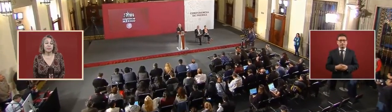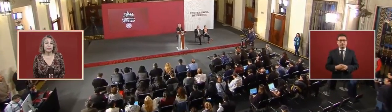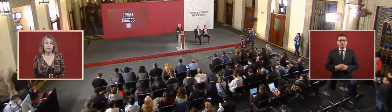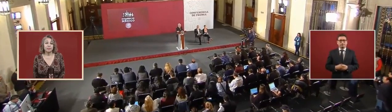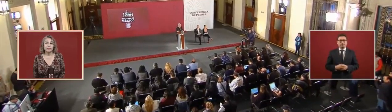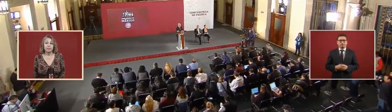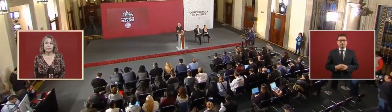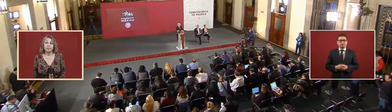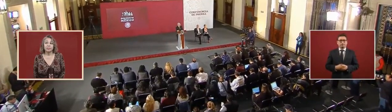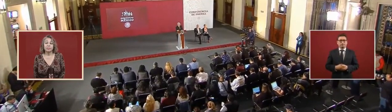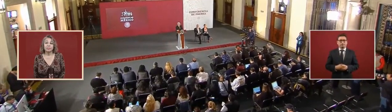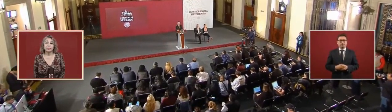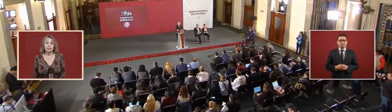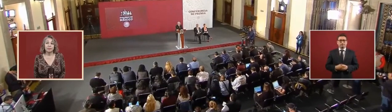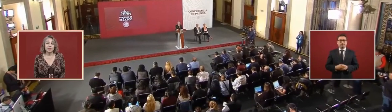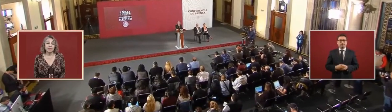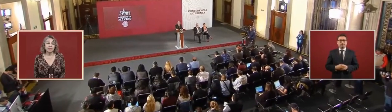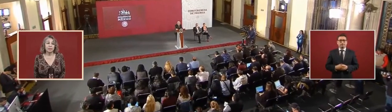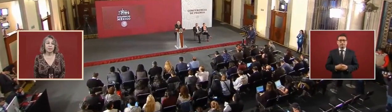una